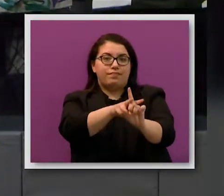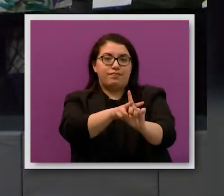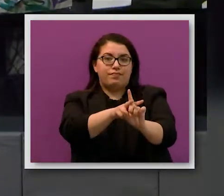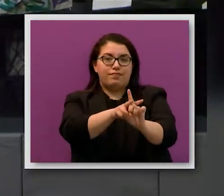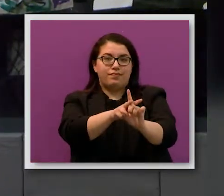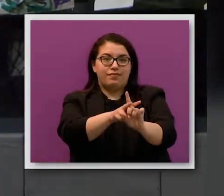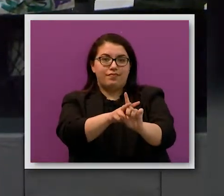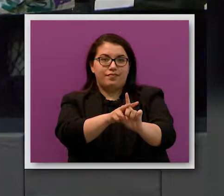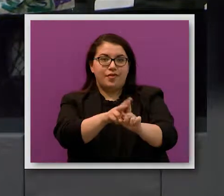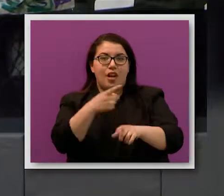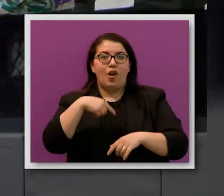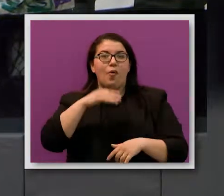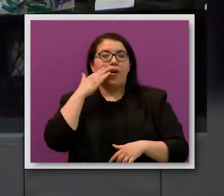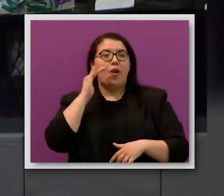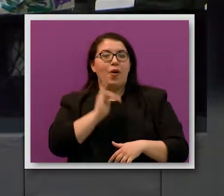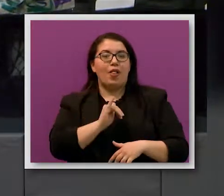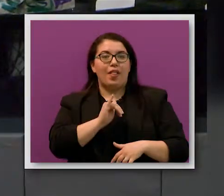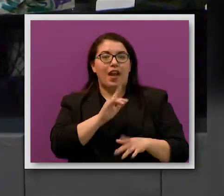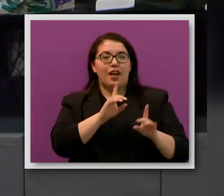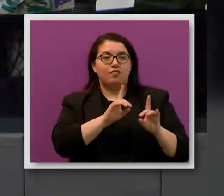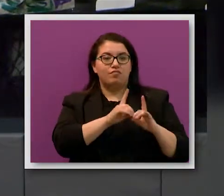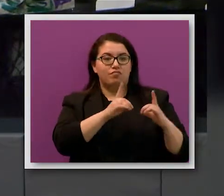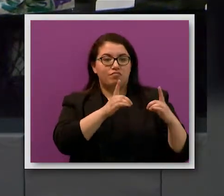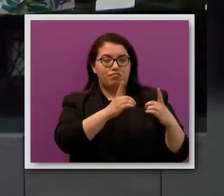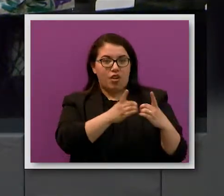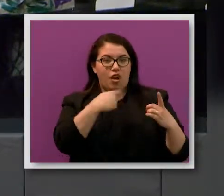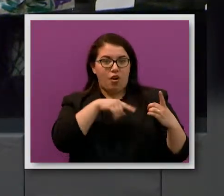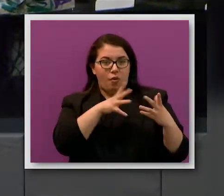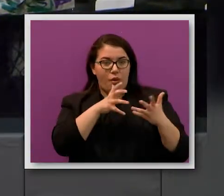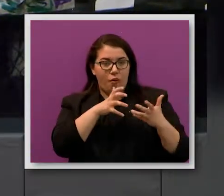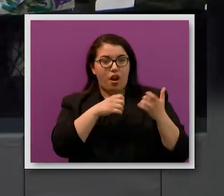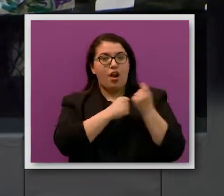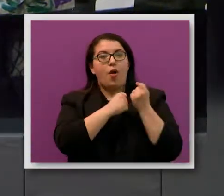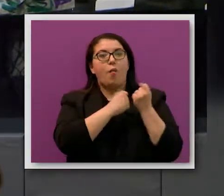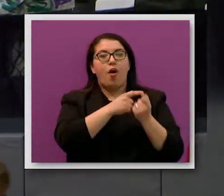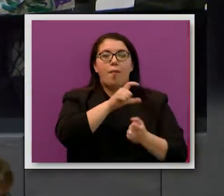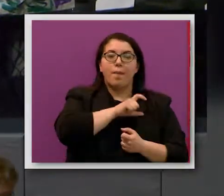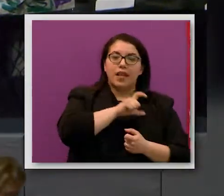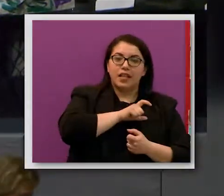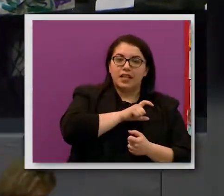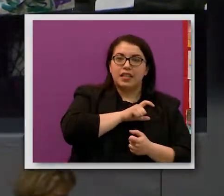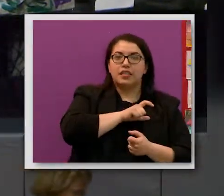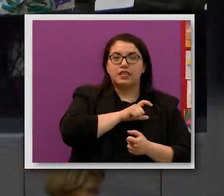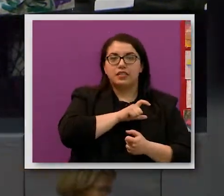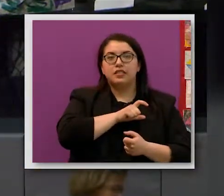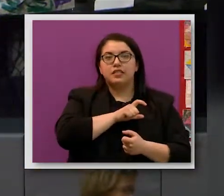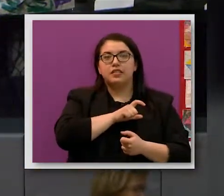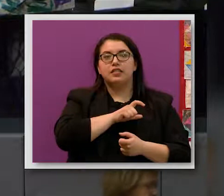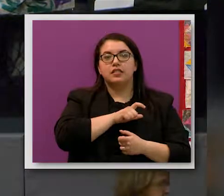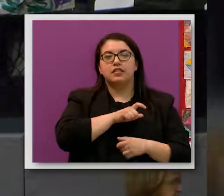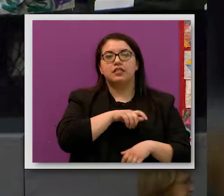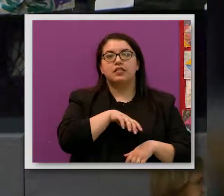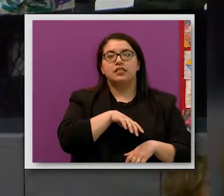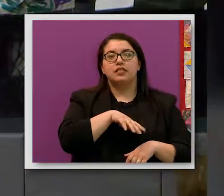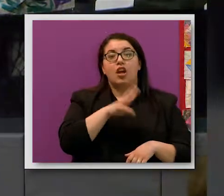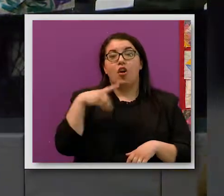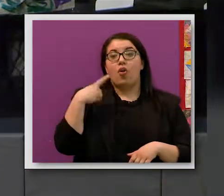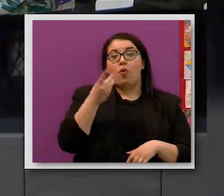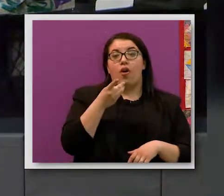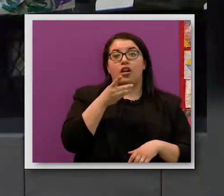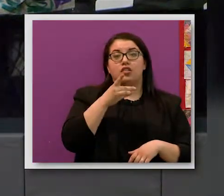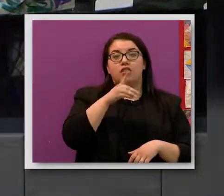fire department and our metropolitan police department walking the streets and walking the